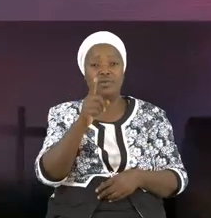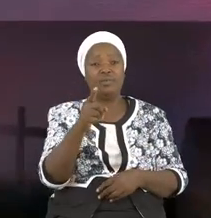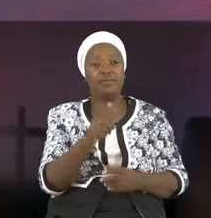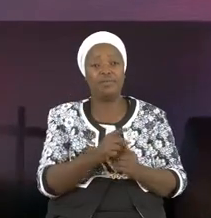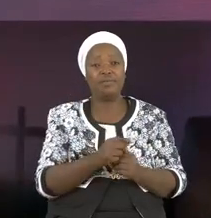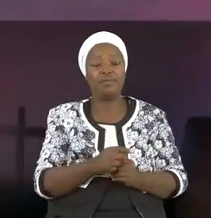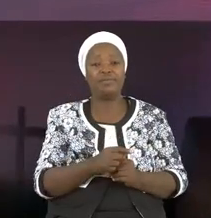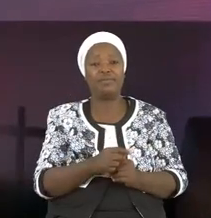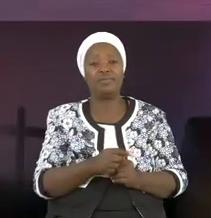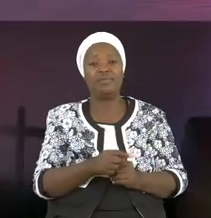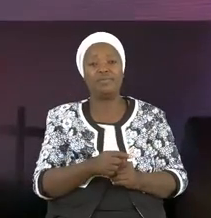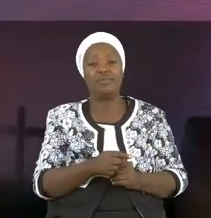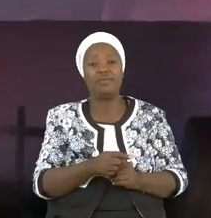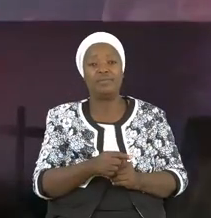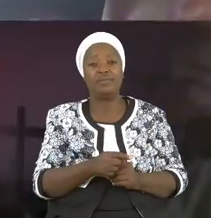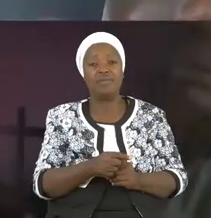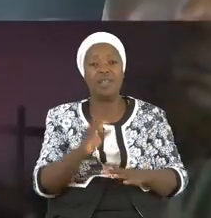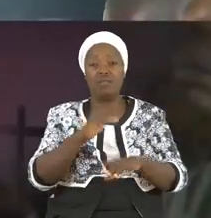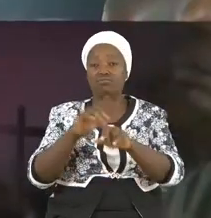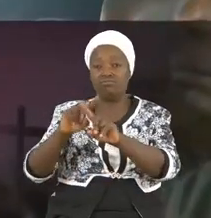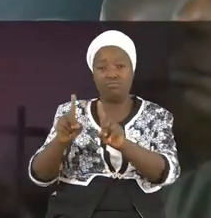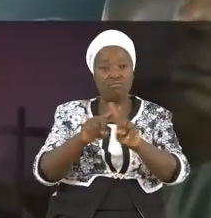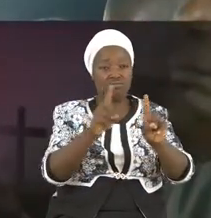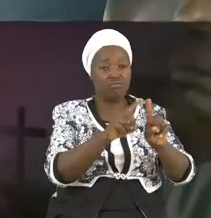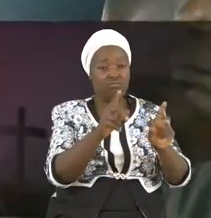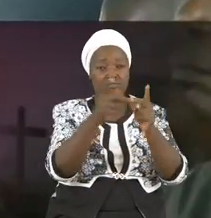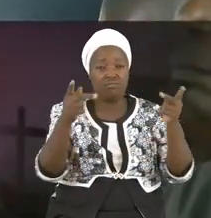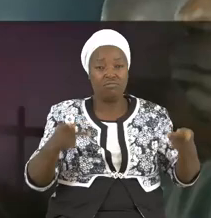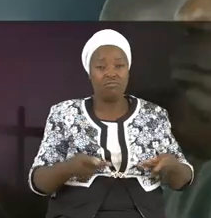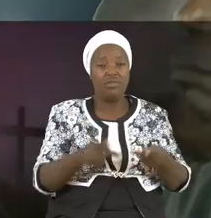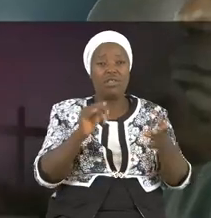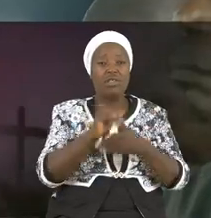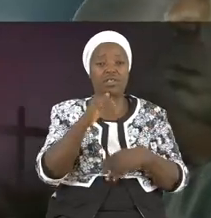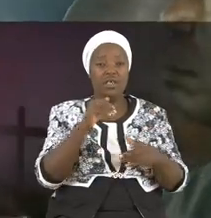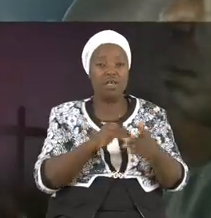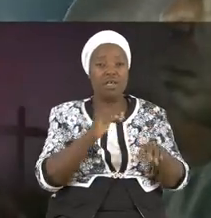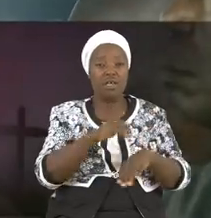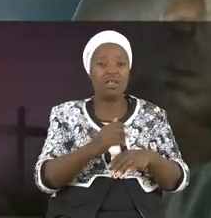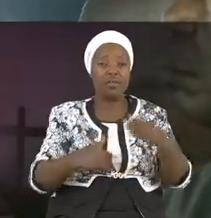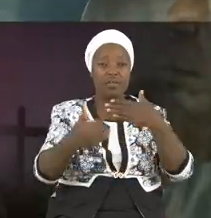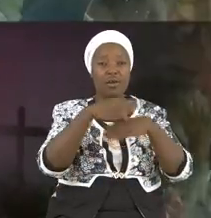at the various locations stated at the back of your program.